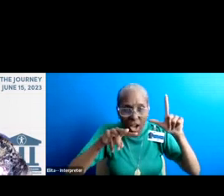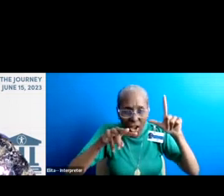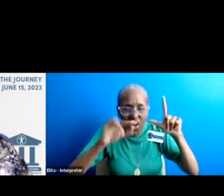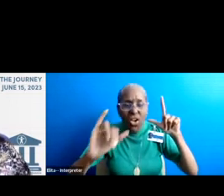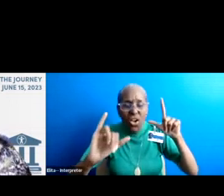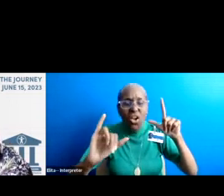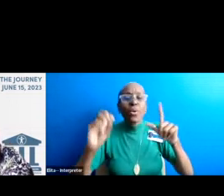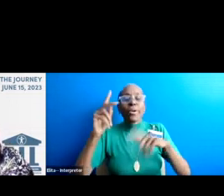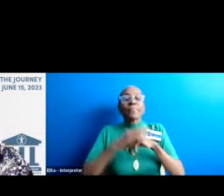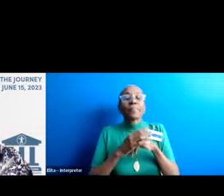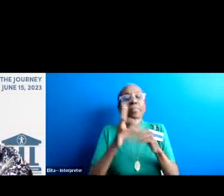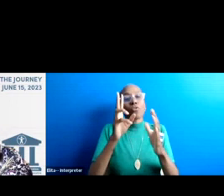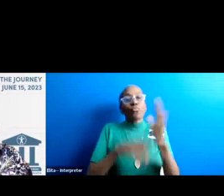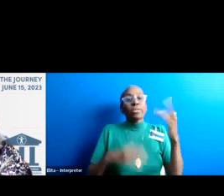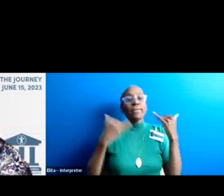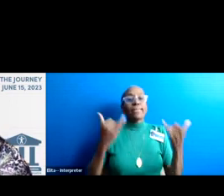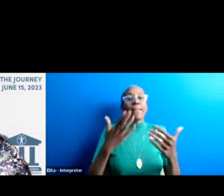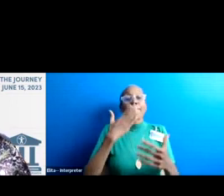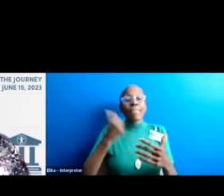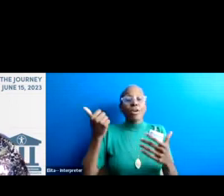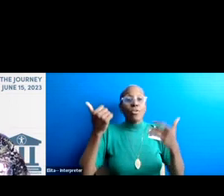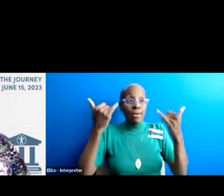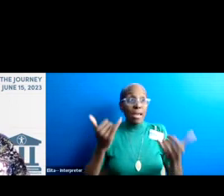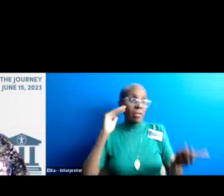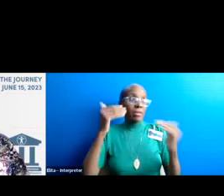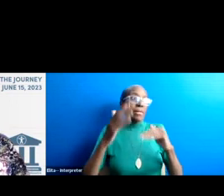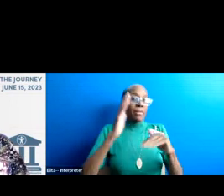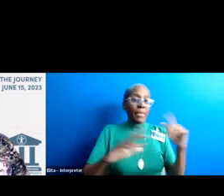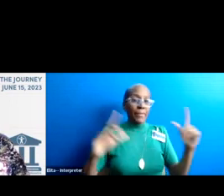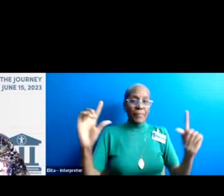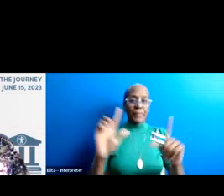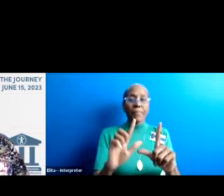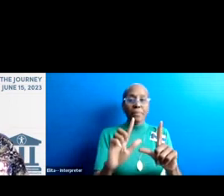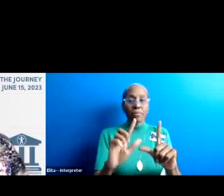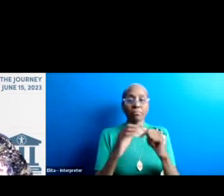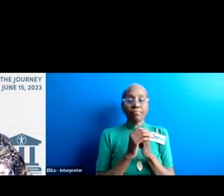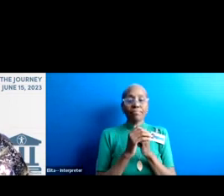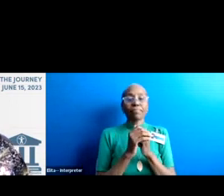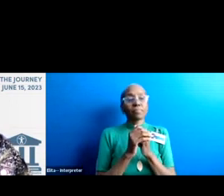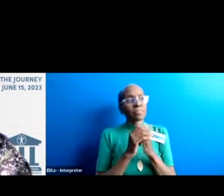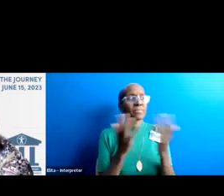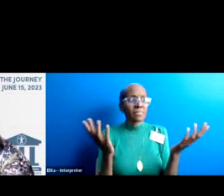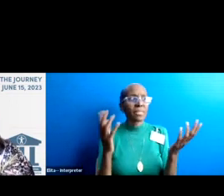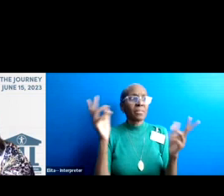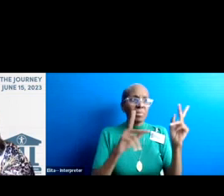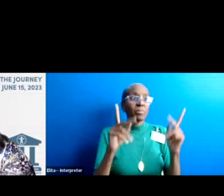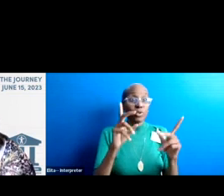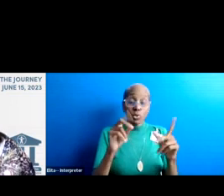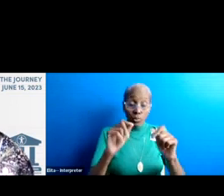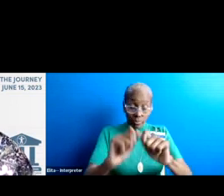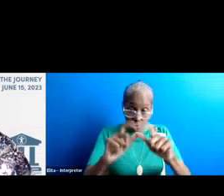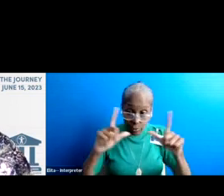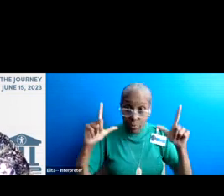here? Okay, I can read that a lot better now than it was way out here. So yes, people do zoom